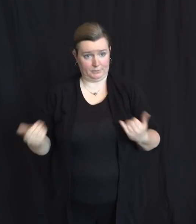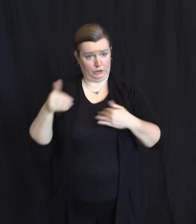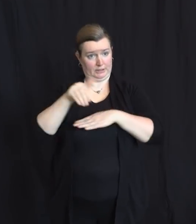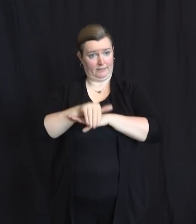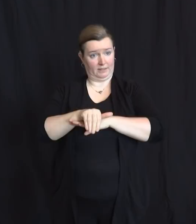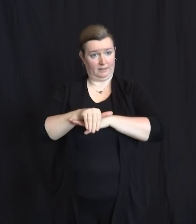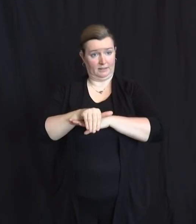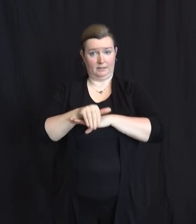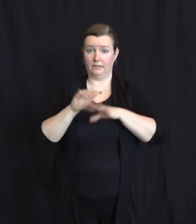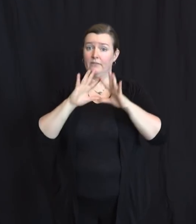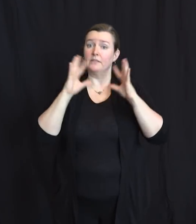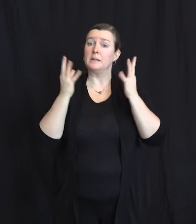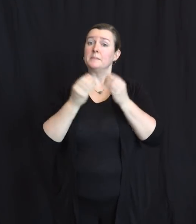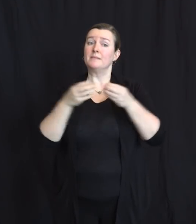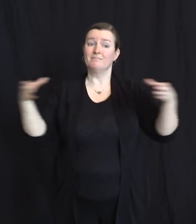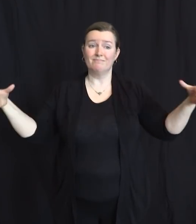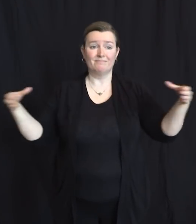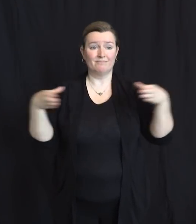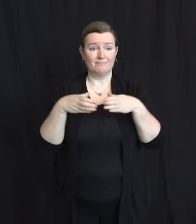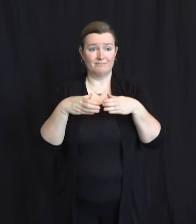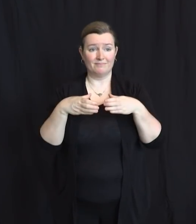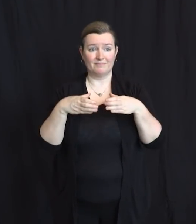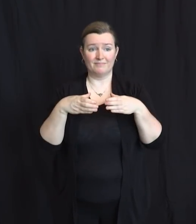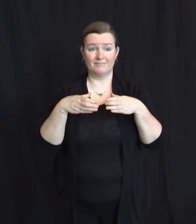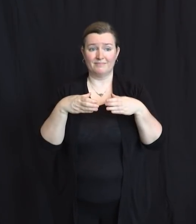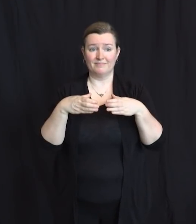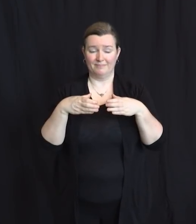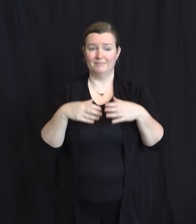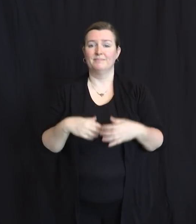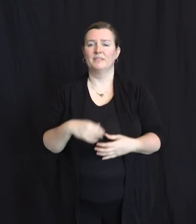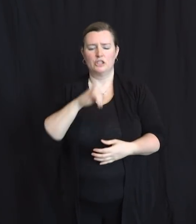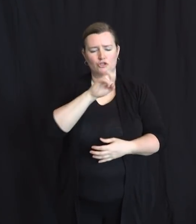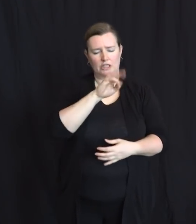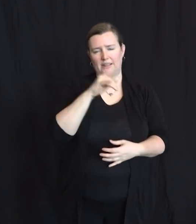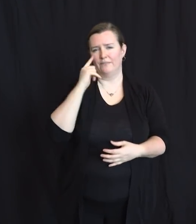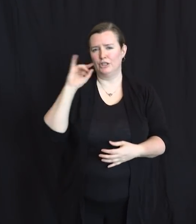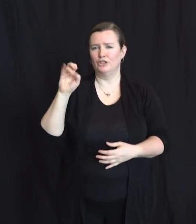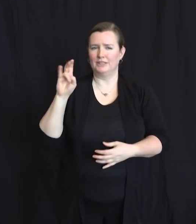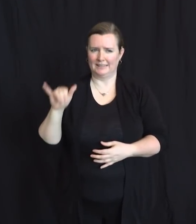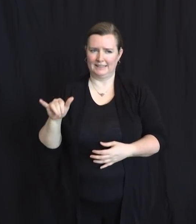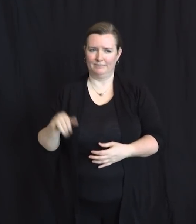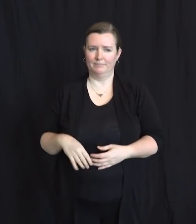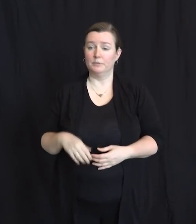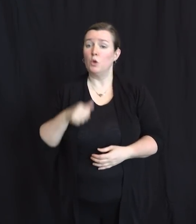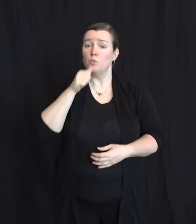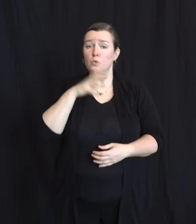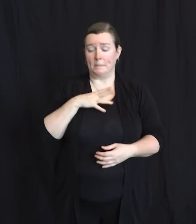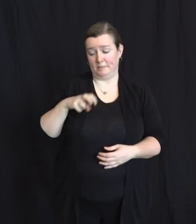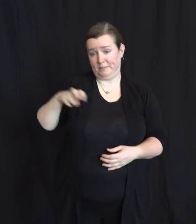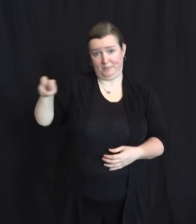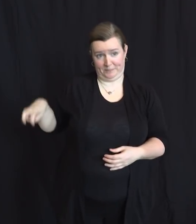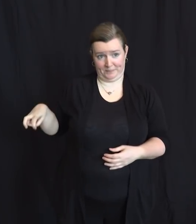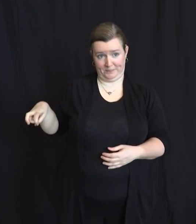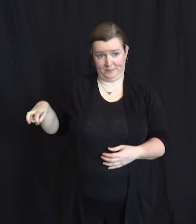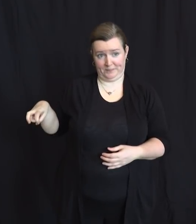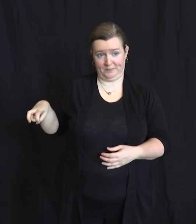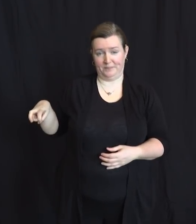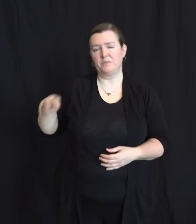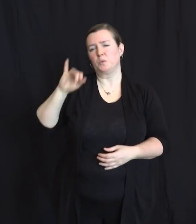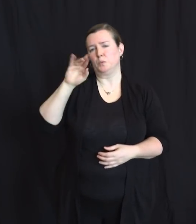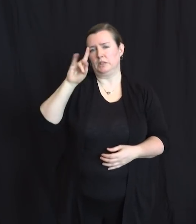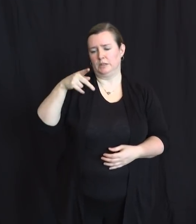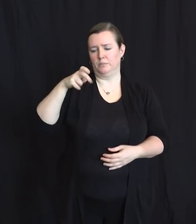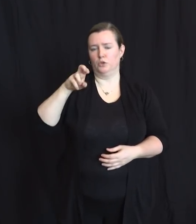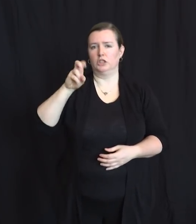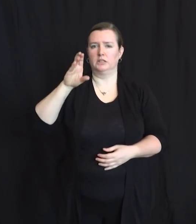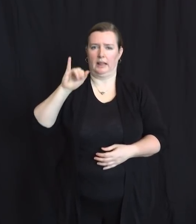before. I'm honored to be joined by the woman to my right, who needs no introduction, the Commissioner of the Department of Health, Judy Persicelli. To her